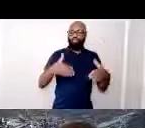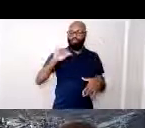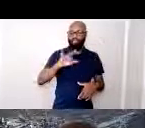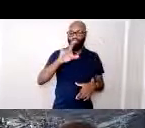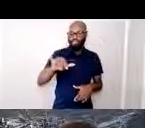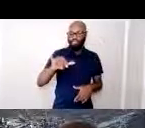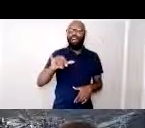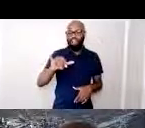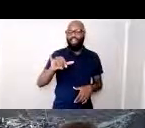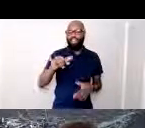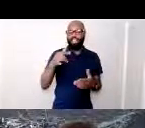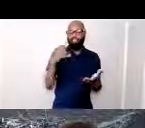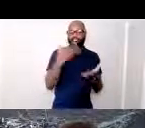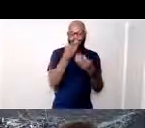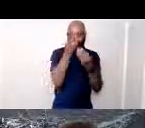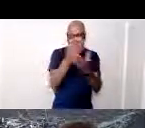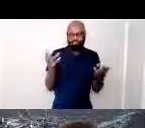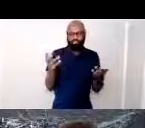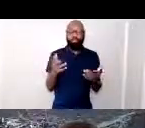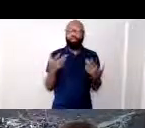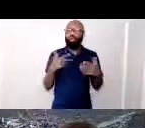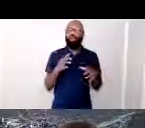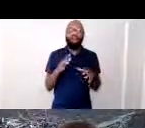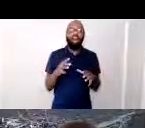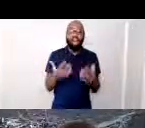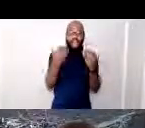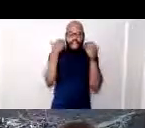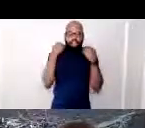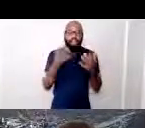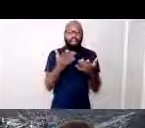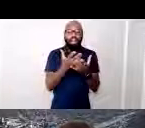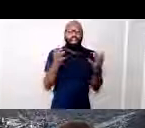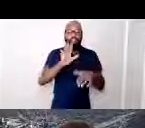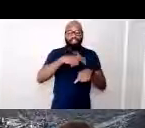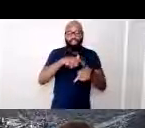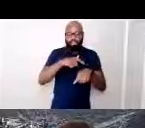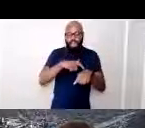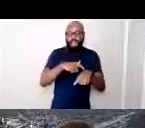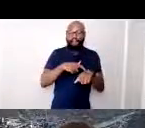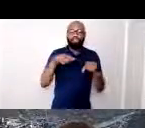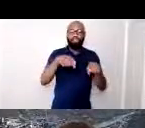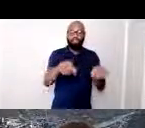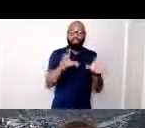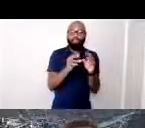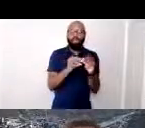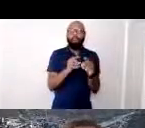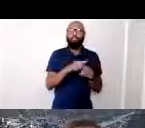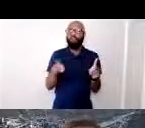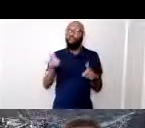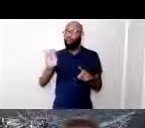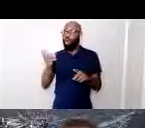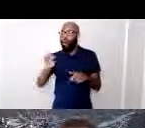meetings, but really use the meetings moving forward to report back our findings, our insights,